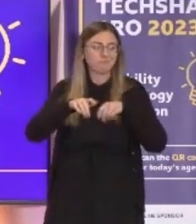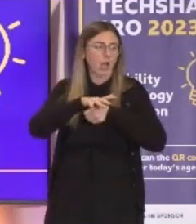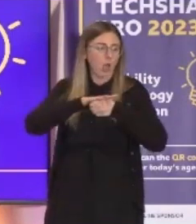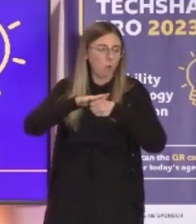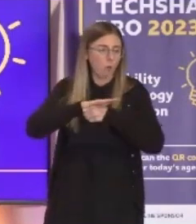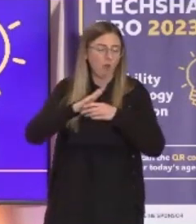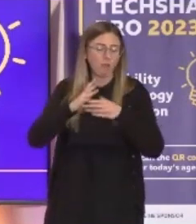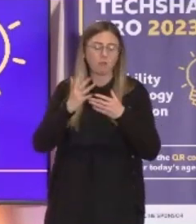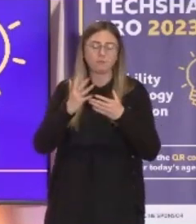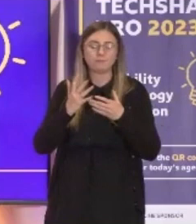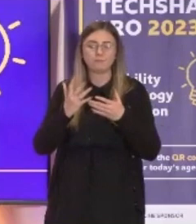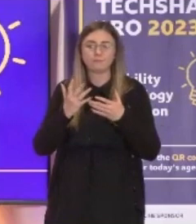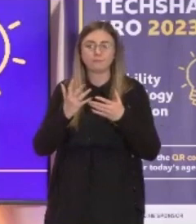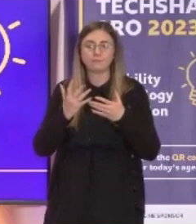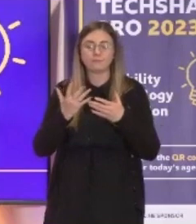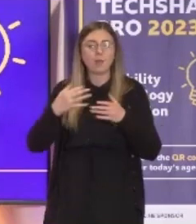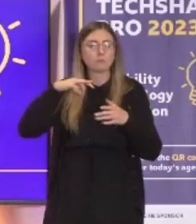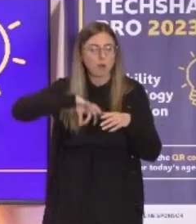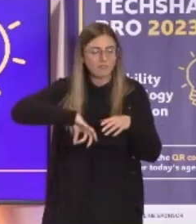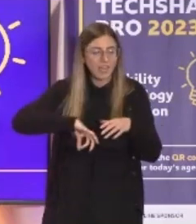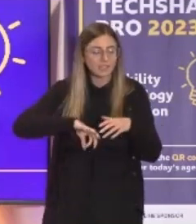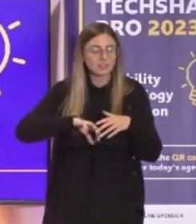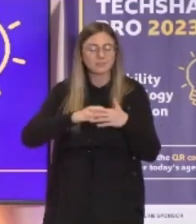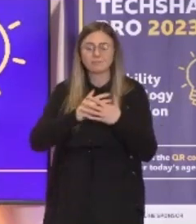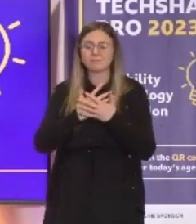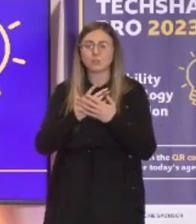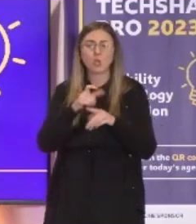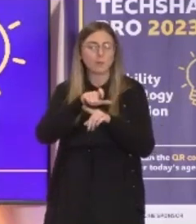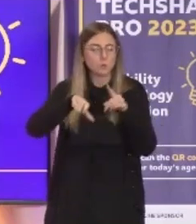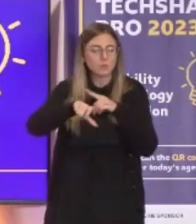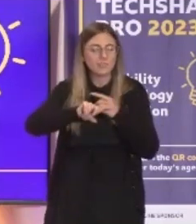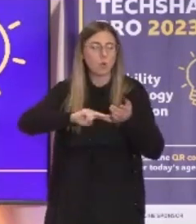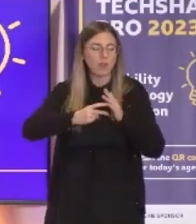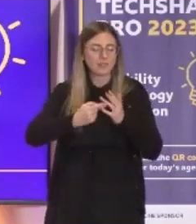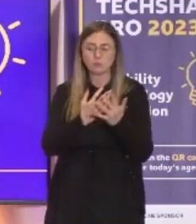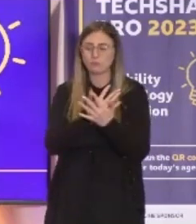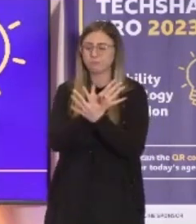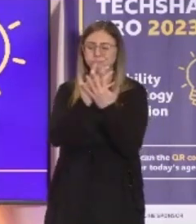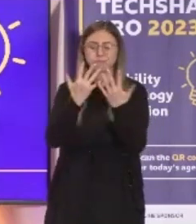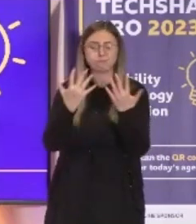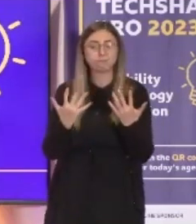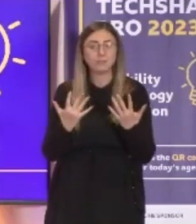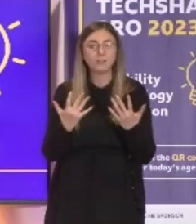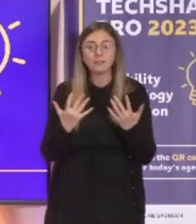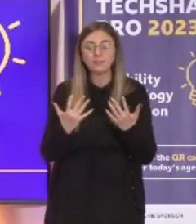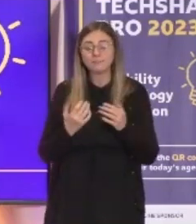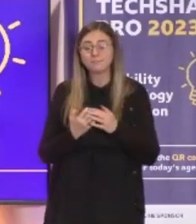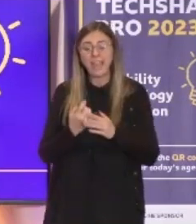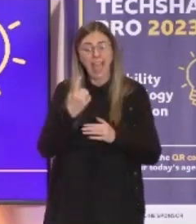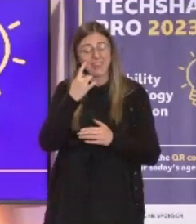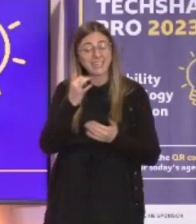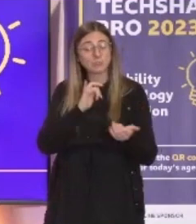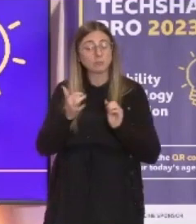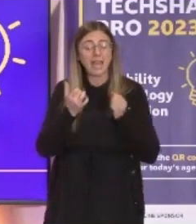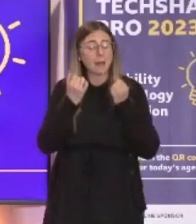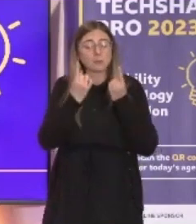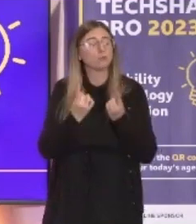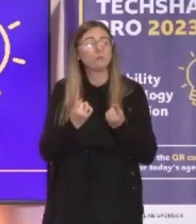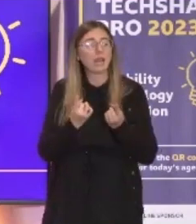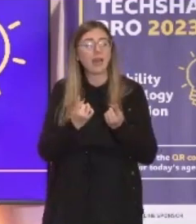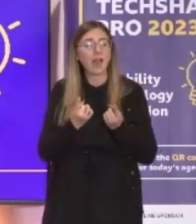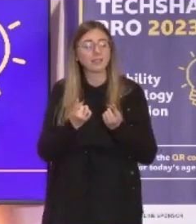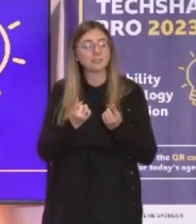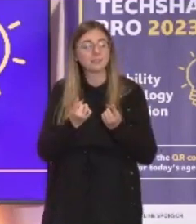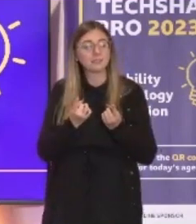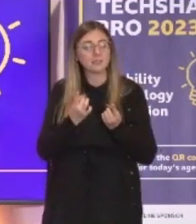local not-for-profits as well, and community organizations. And I think people might miss that sort of wrapper. But when